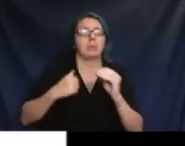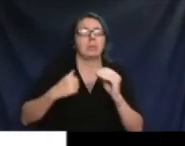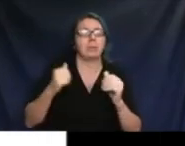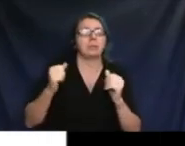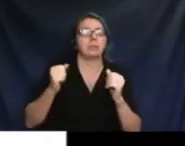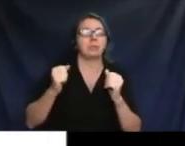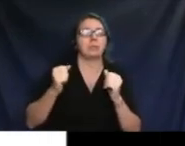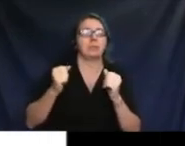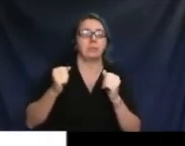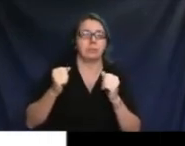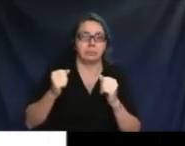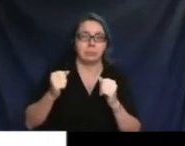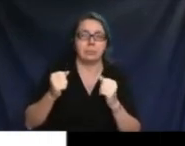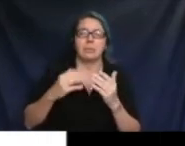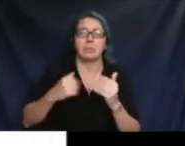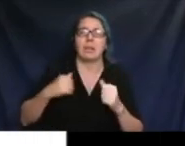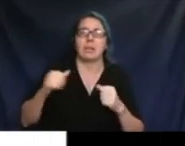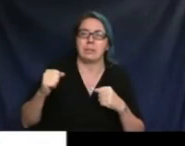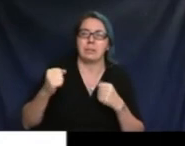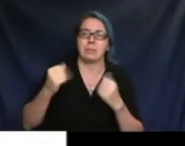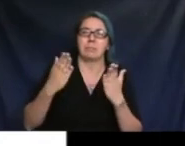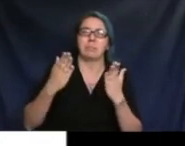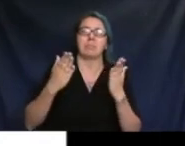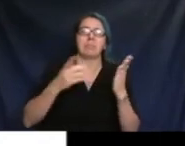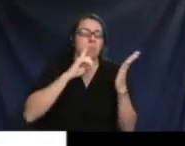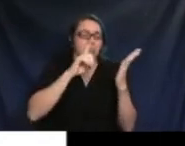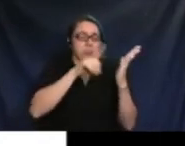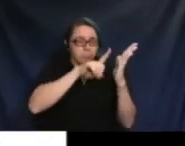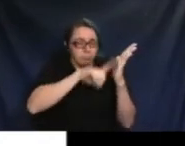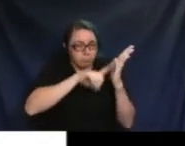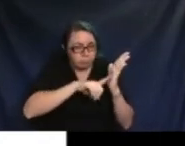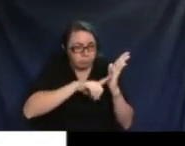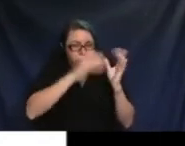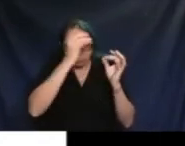Great. And just one last question about